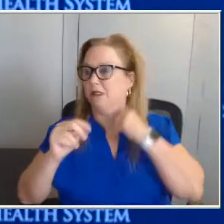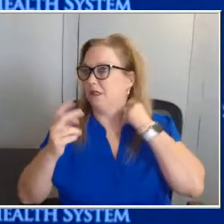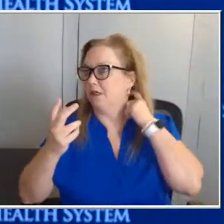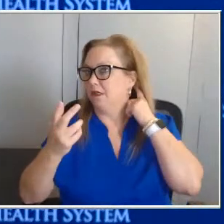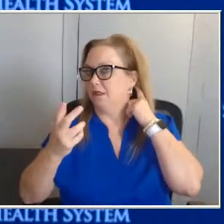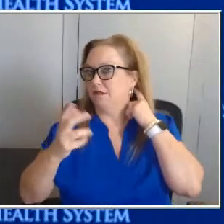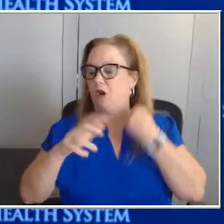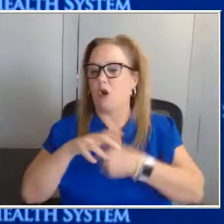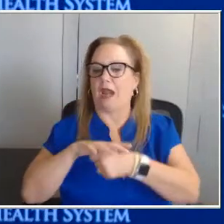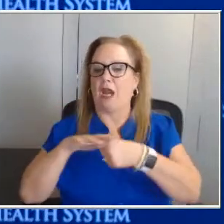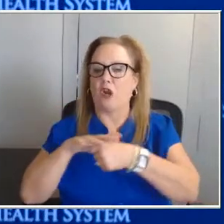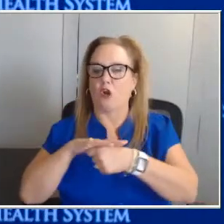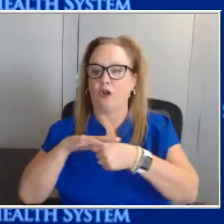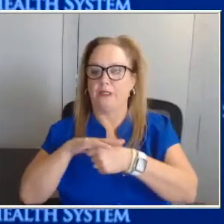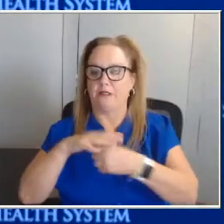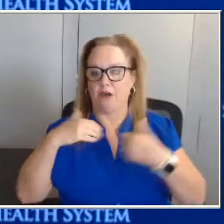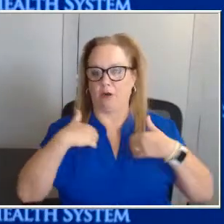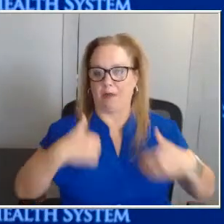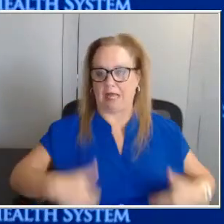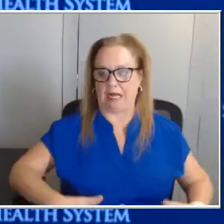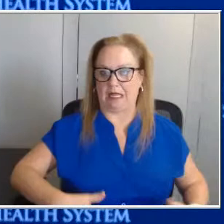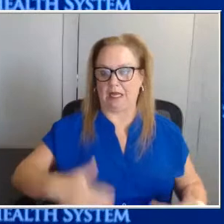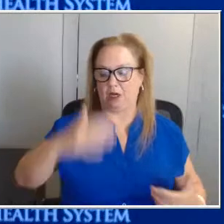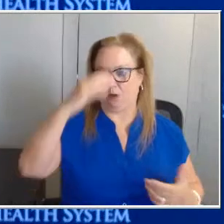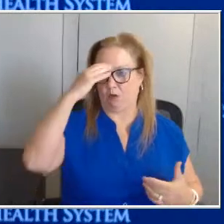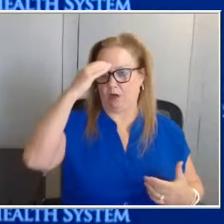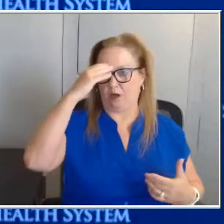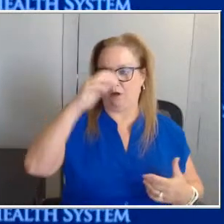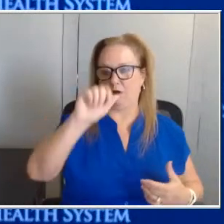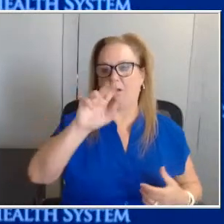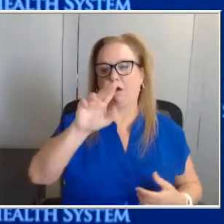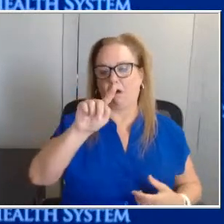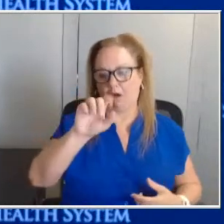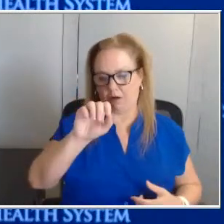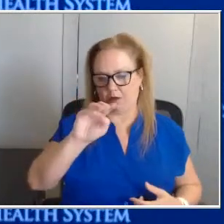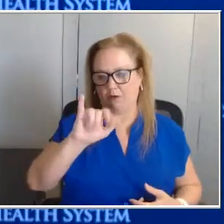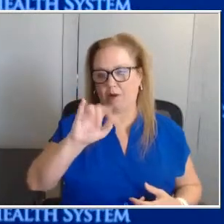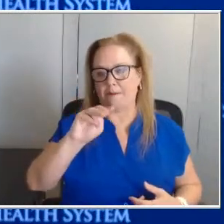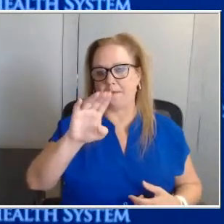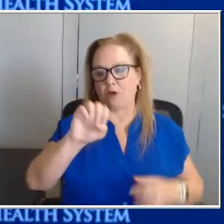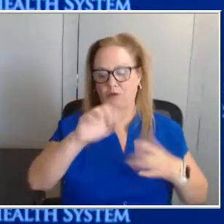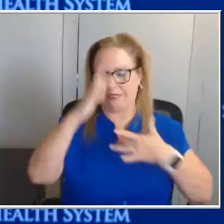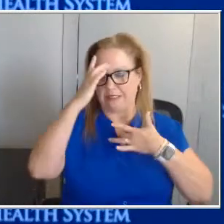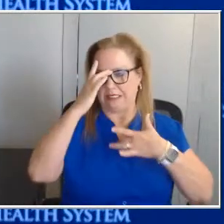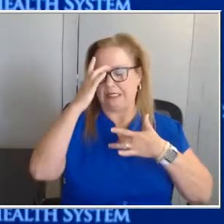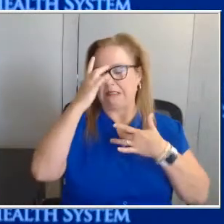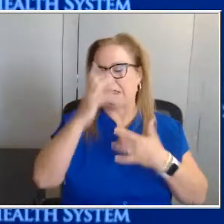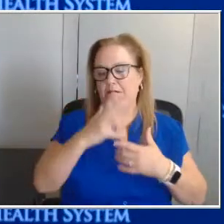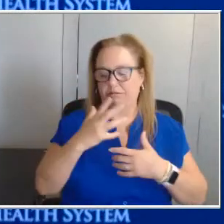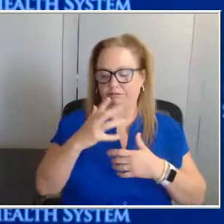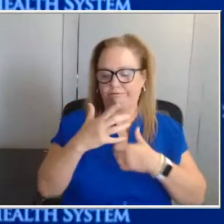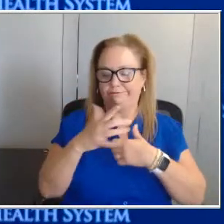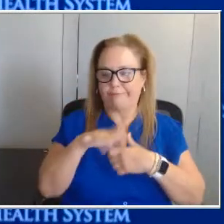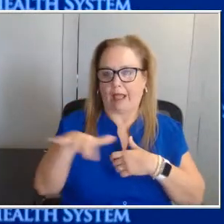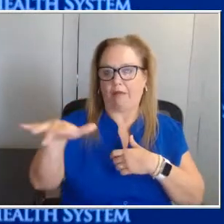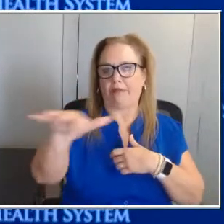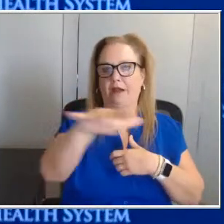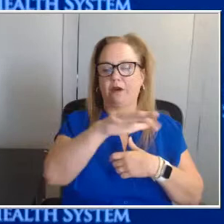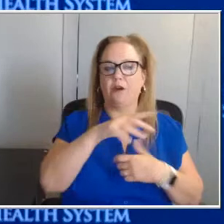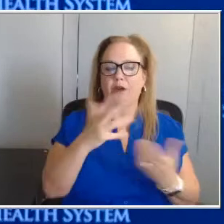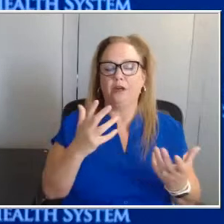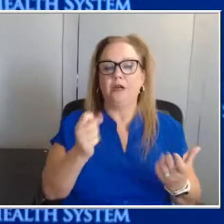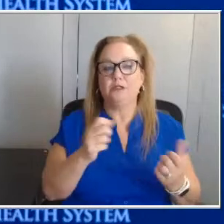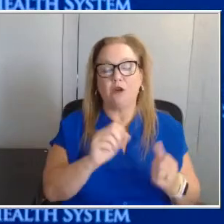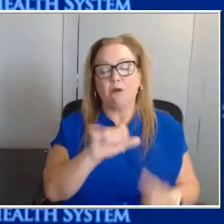areas on your body, and we know that there are autoimmune diseases out there, and so it could be some mechanism like that. So to answer your question, it's